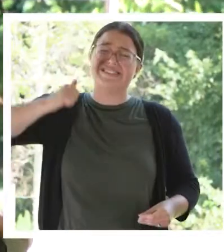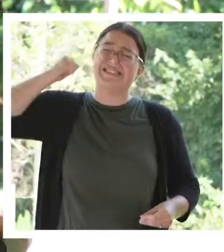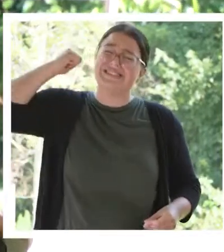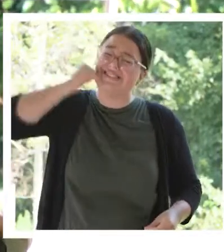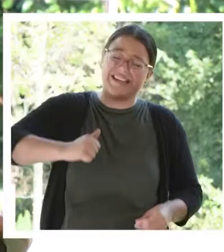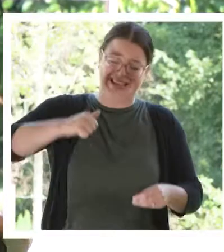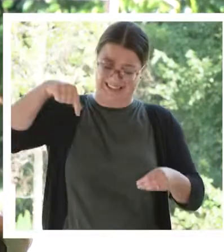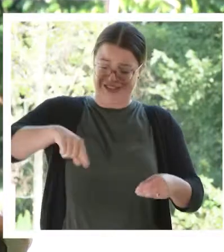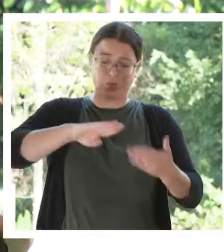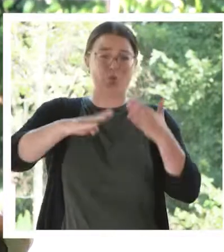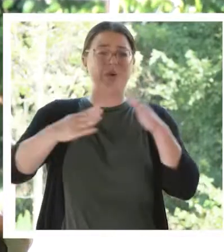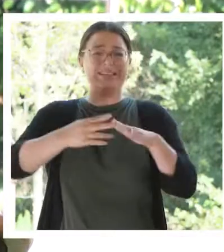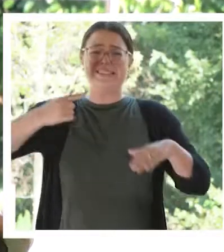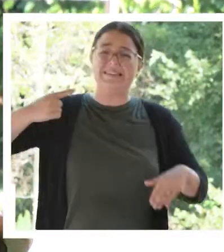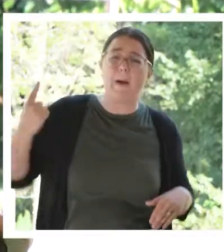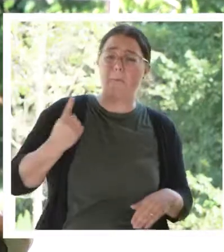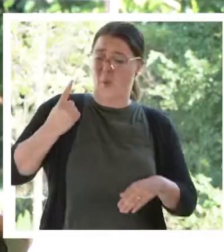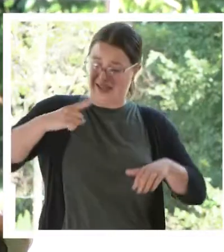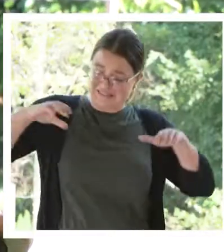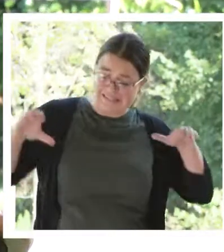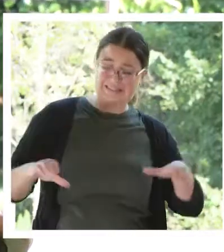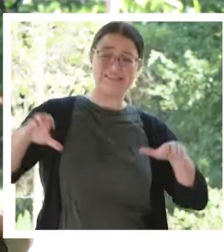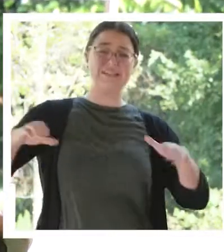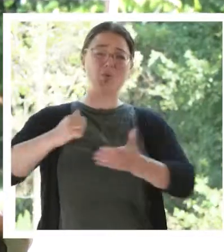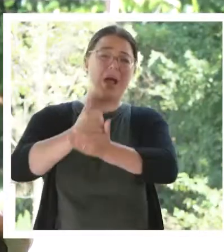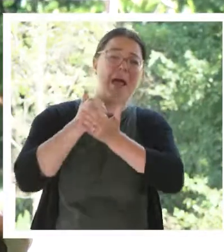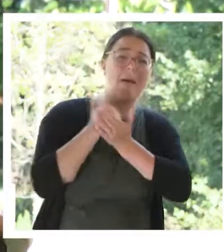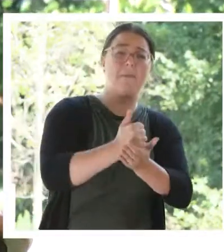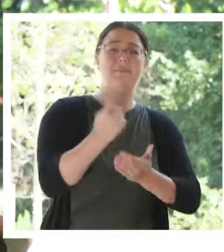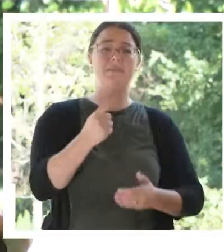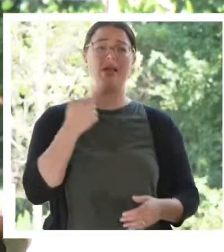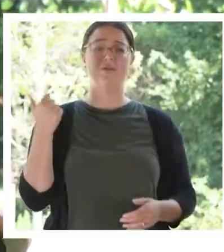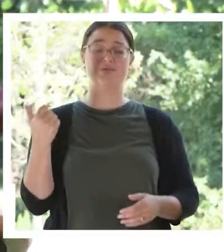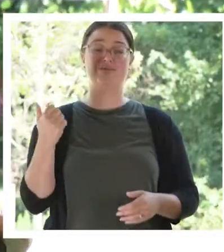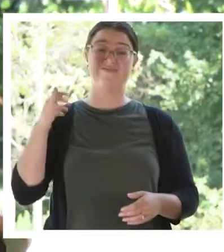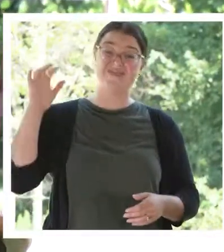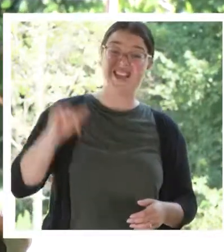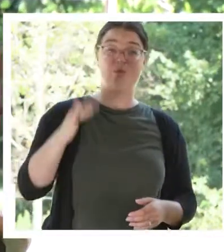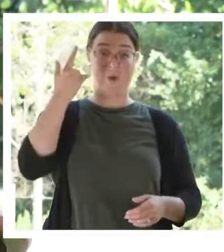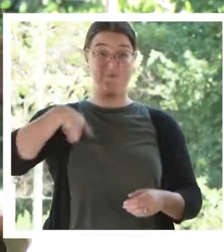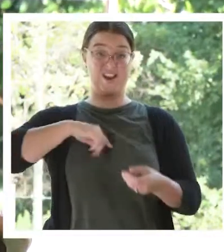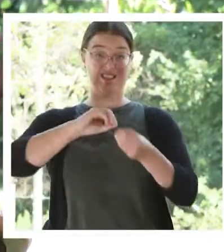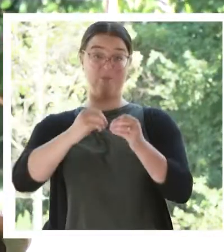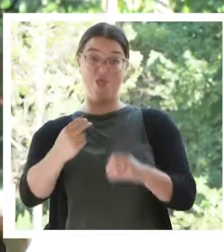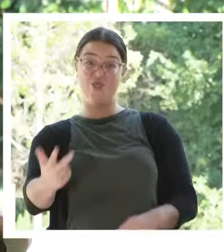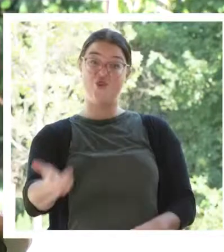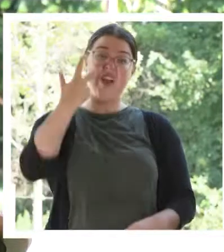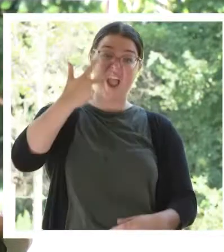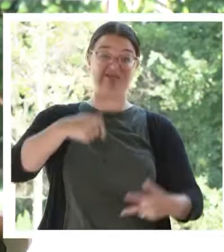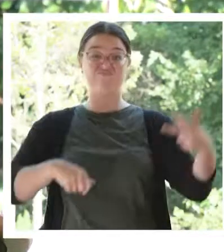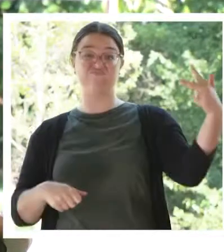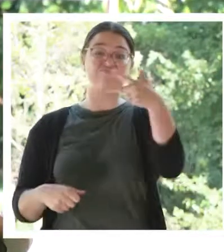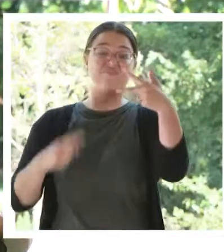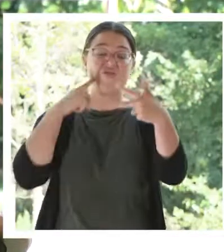help someone else. And for that, as she stated, we are number three in the state of Maryland. So I still celebrate